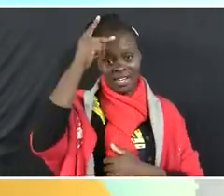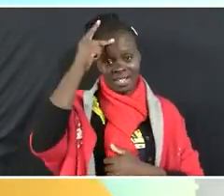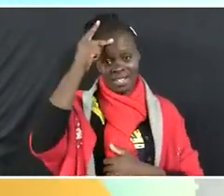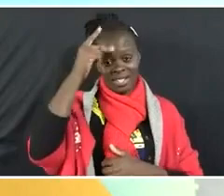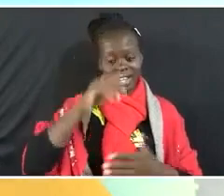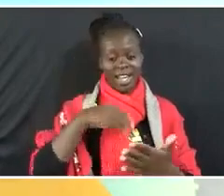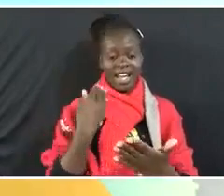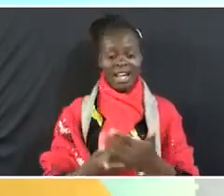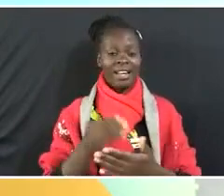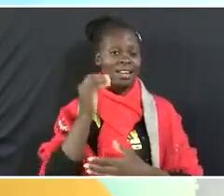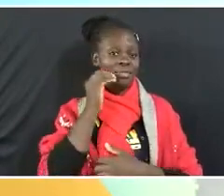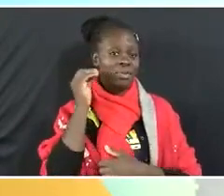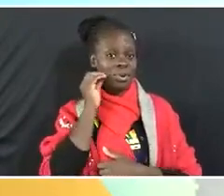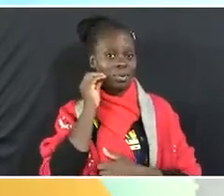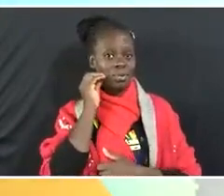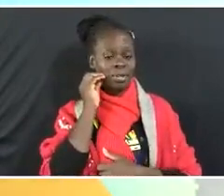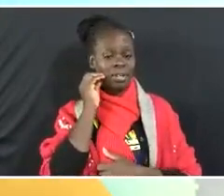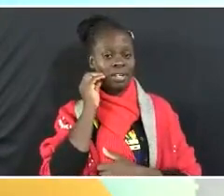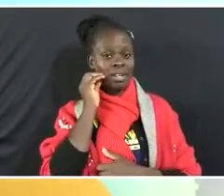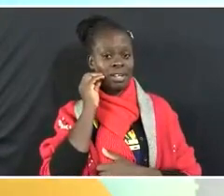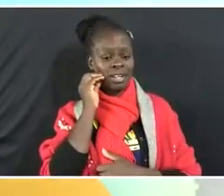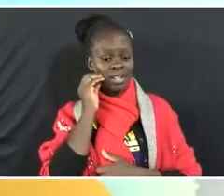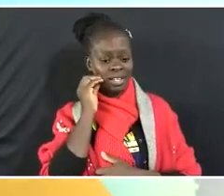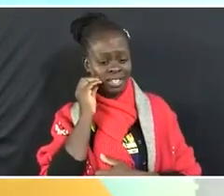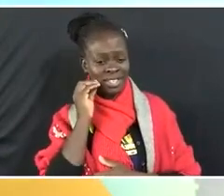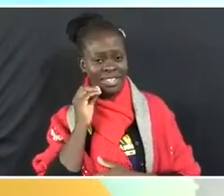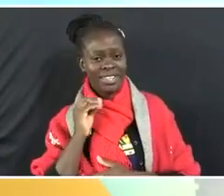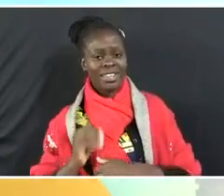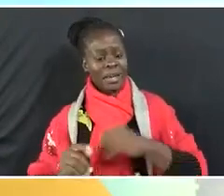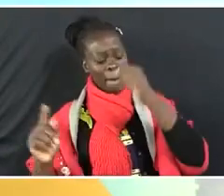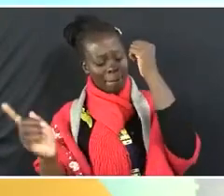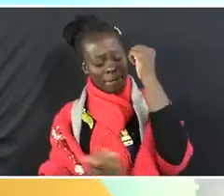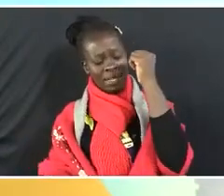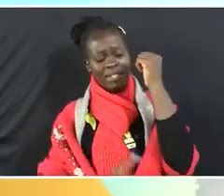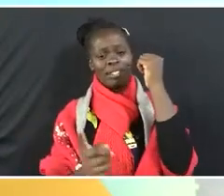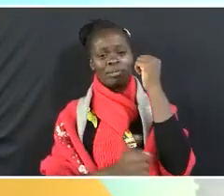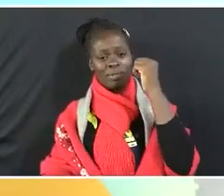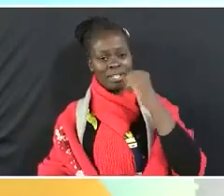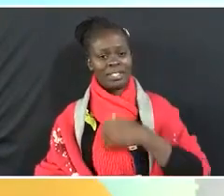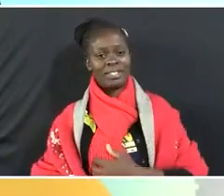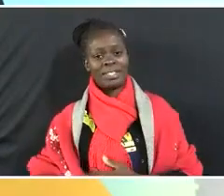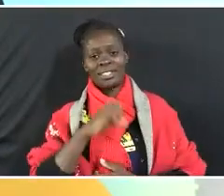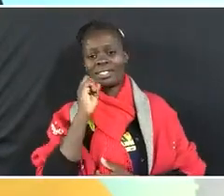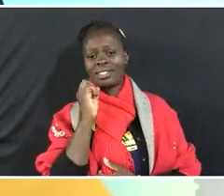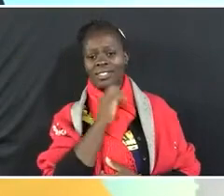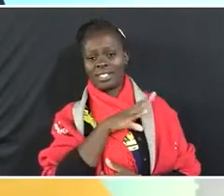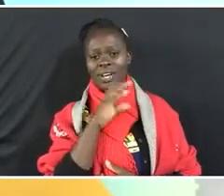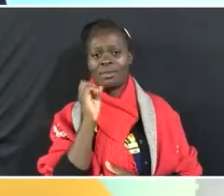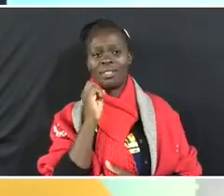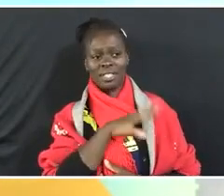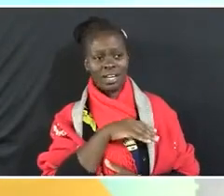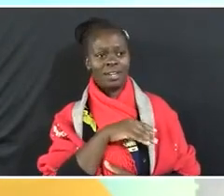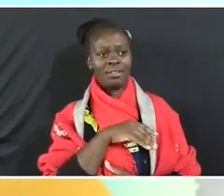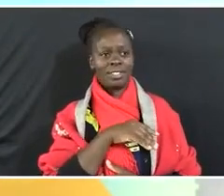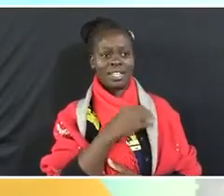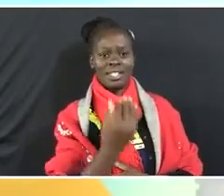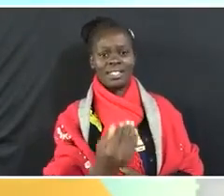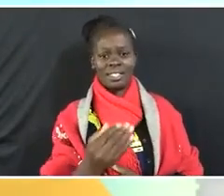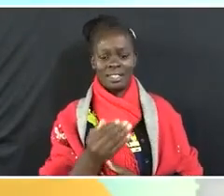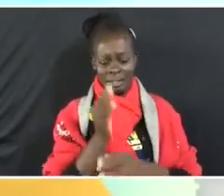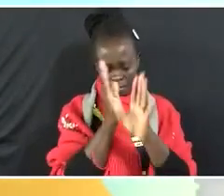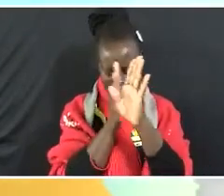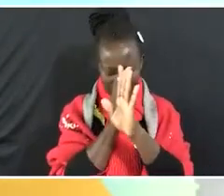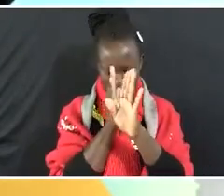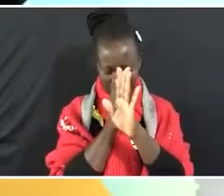burning. But listen, even if everything is burning, they long to see you when you are not home. Can I tell you something,